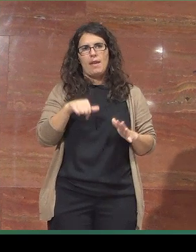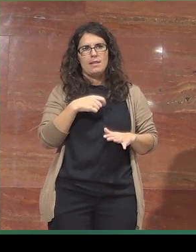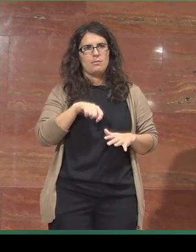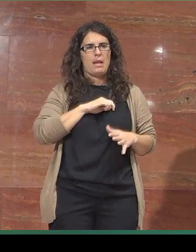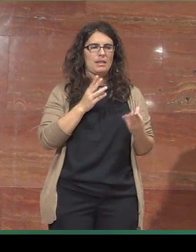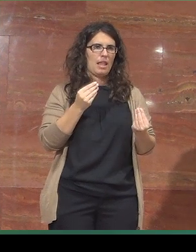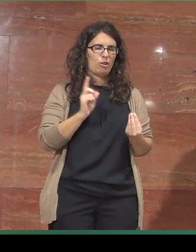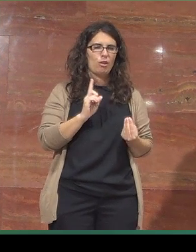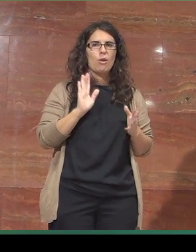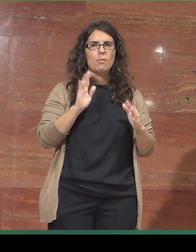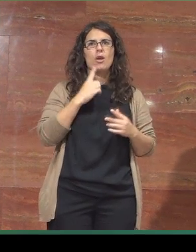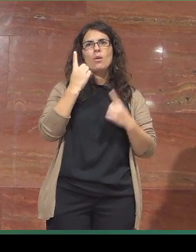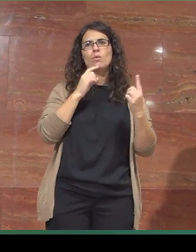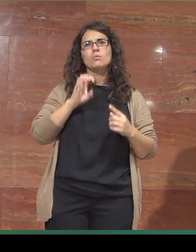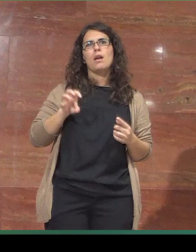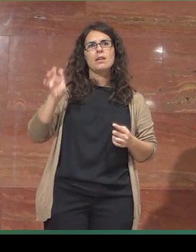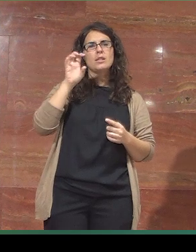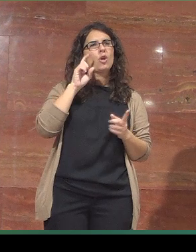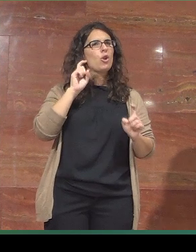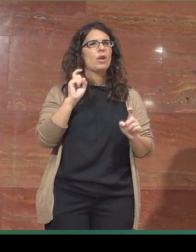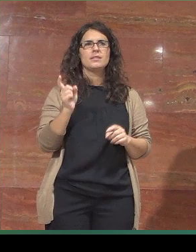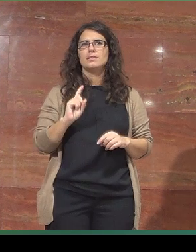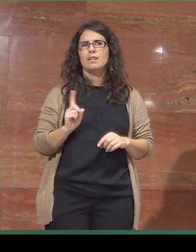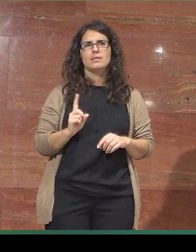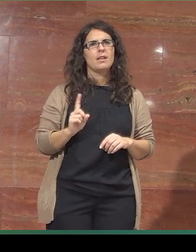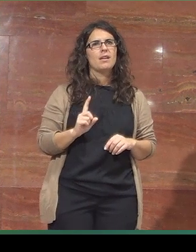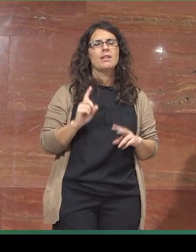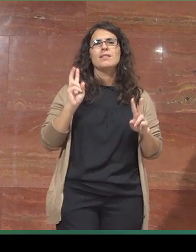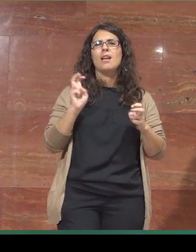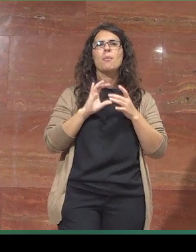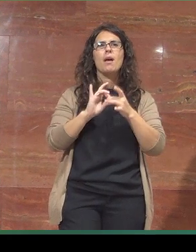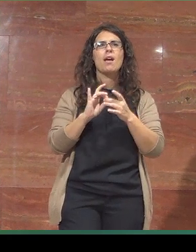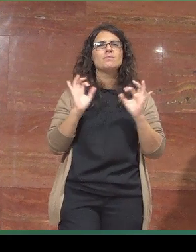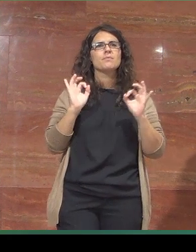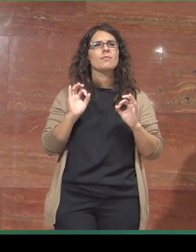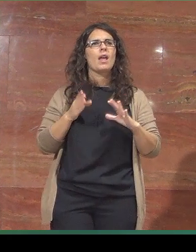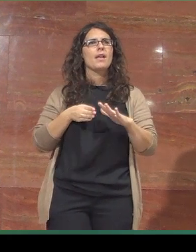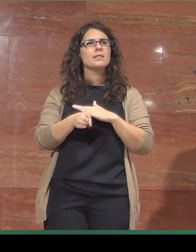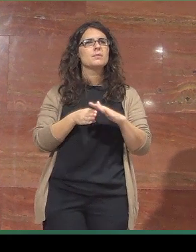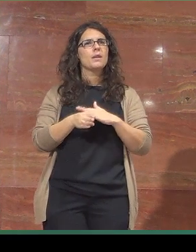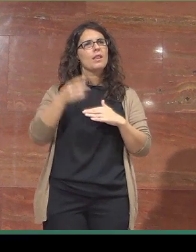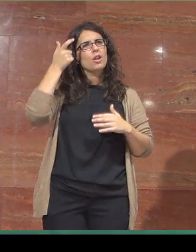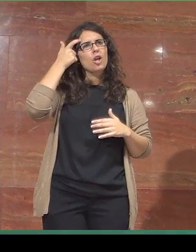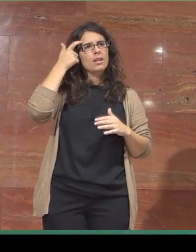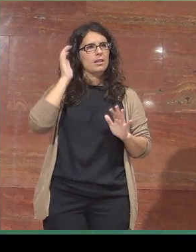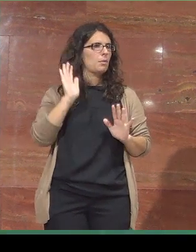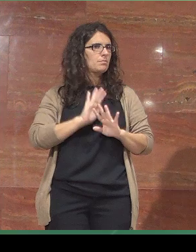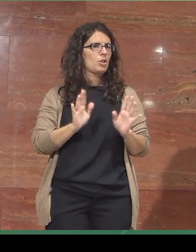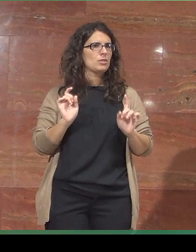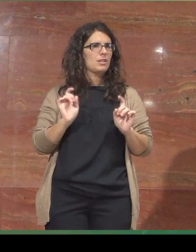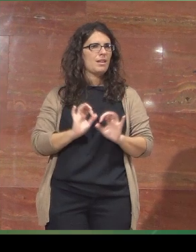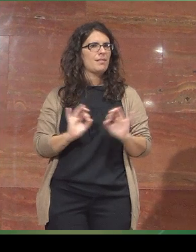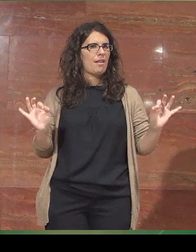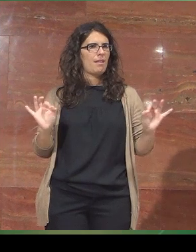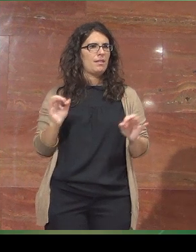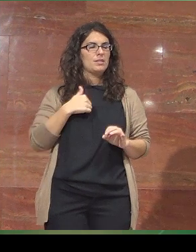focuses on issues like cognitive accessibility. And it seems to me it should be an absolute requirement. You should